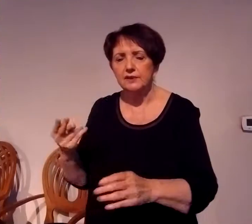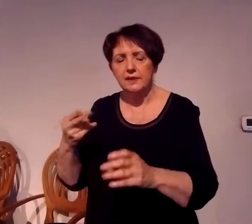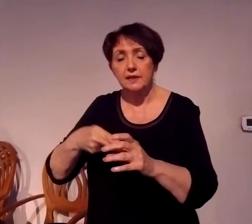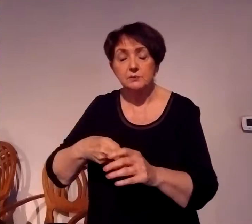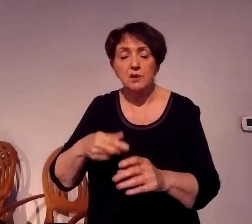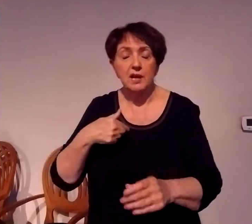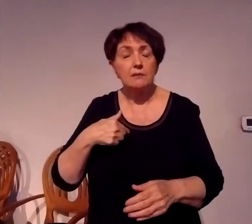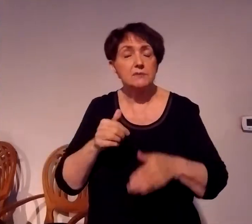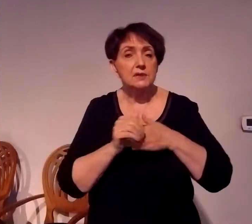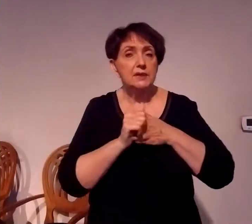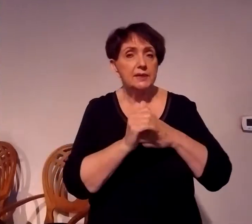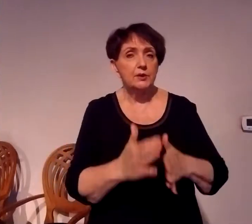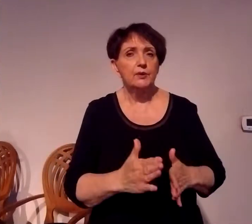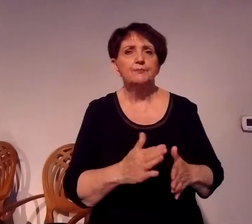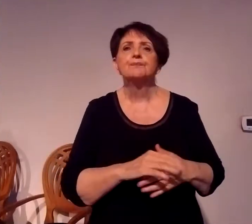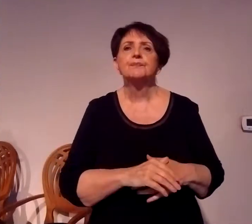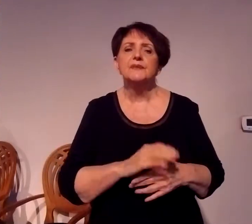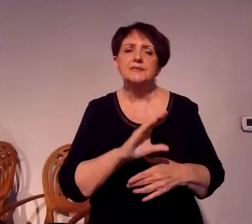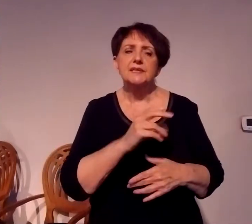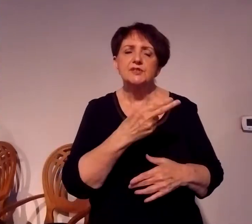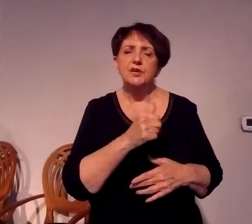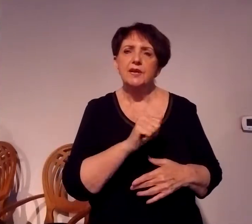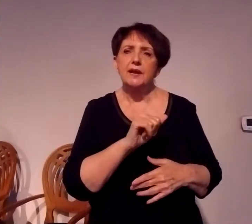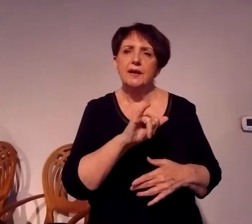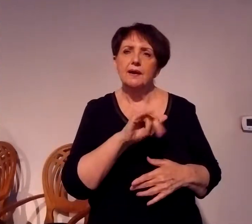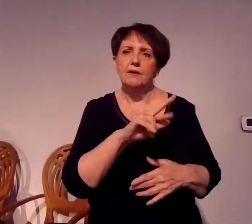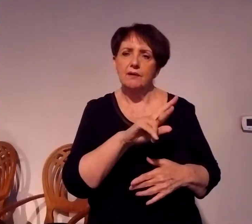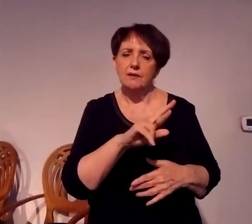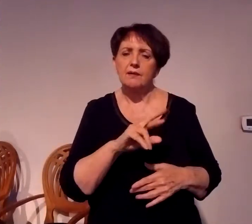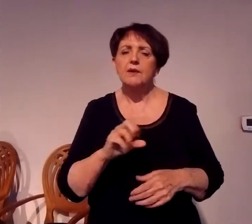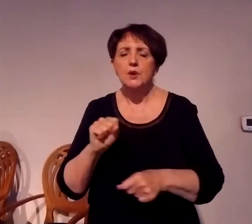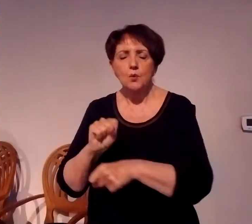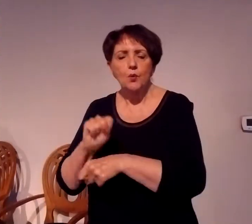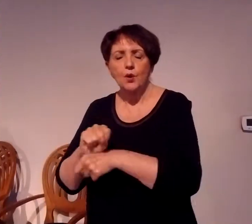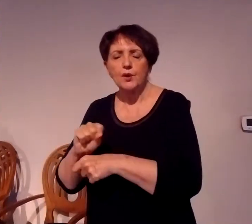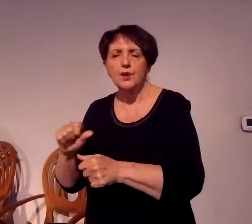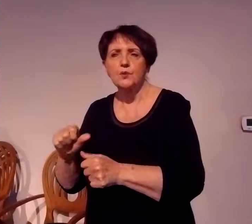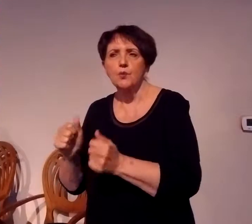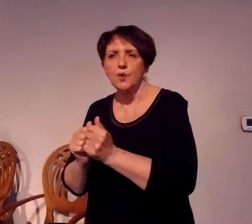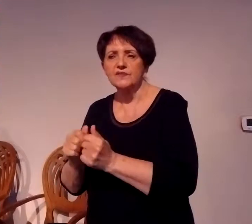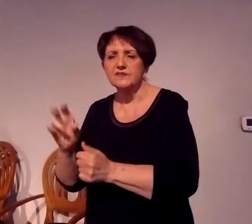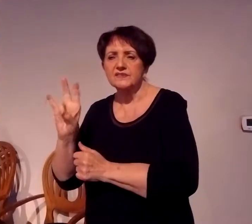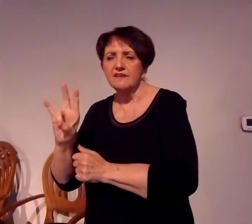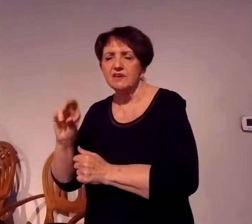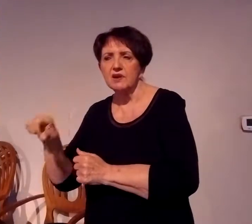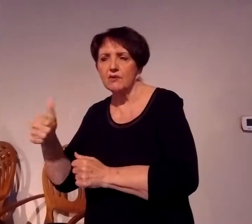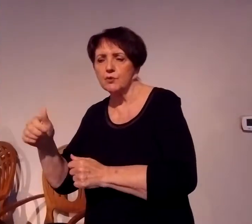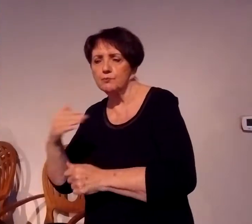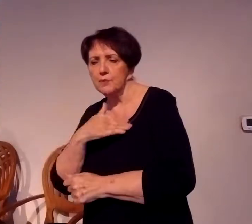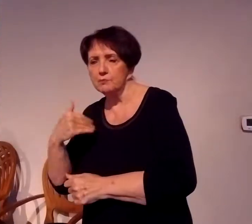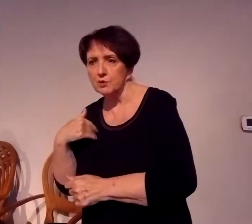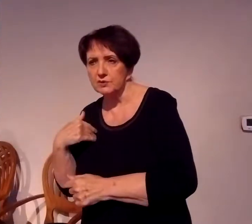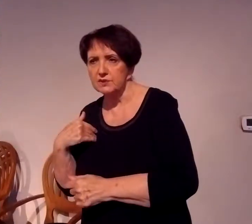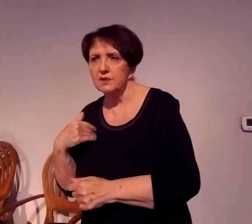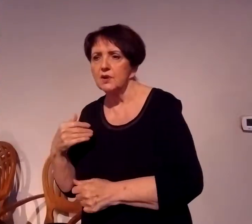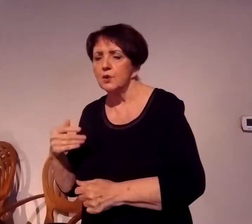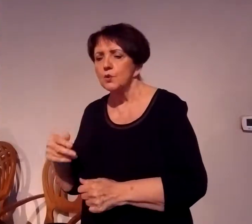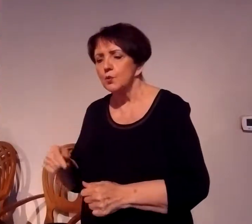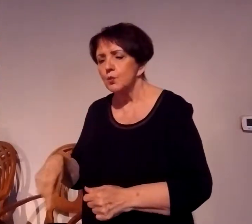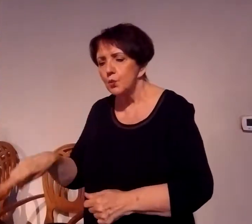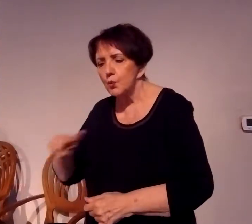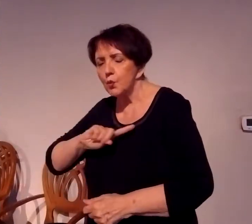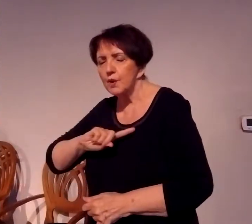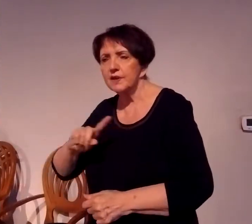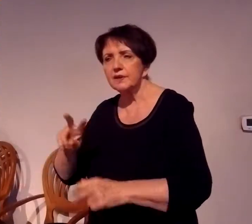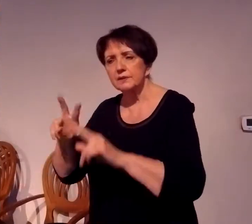And working with our spiritual leader, Dr. Ken Gordon, and 7 other members, we are exploring our